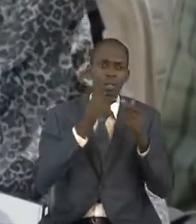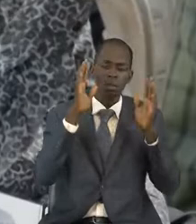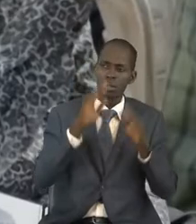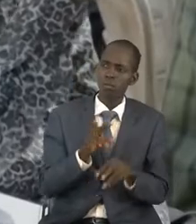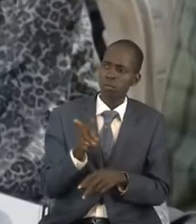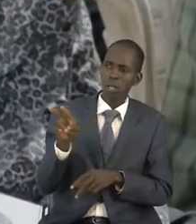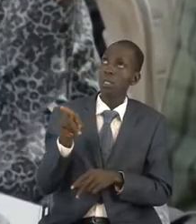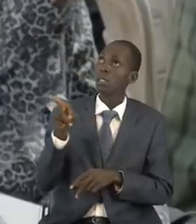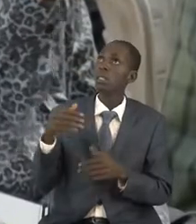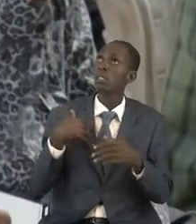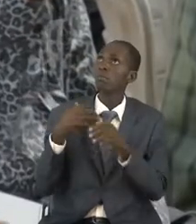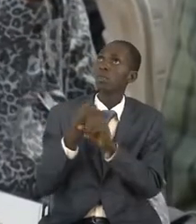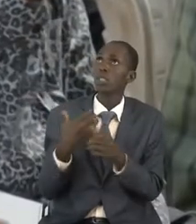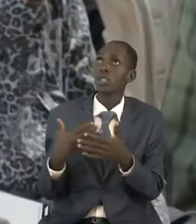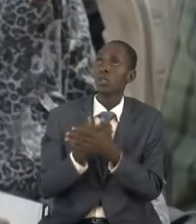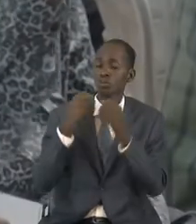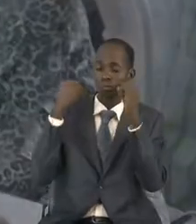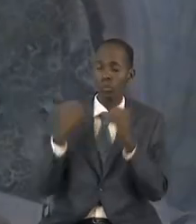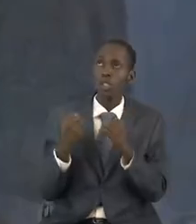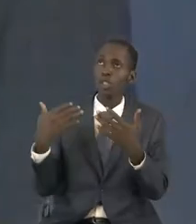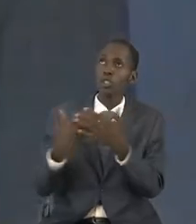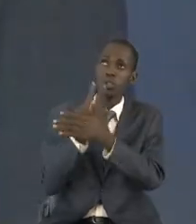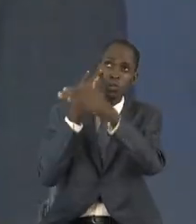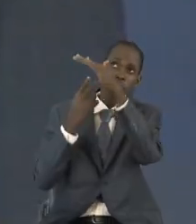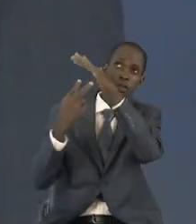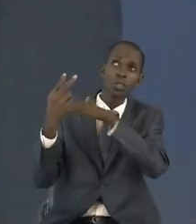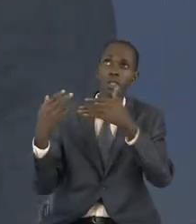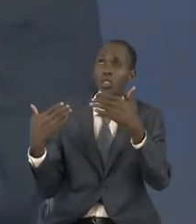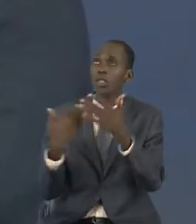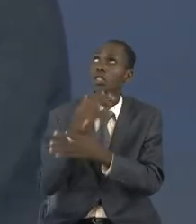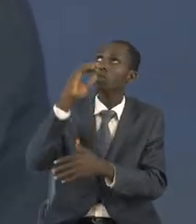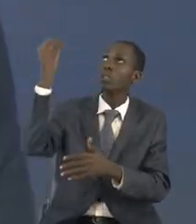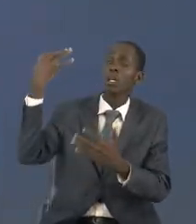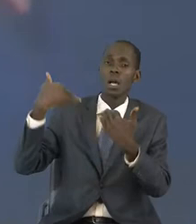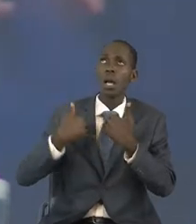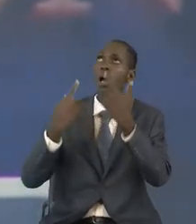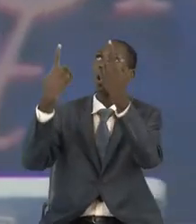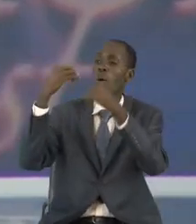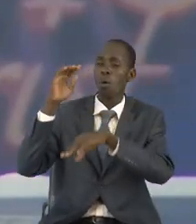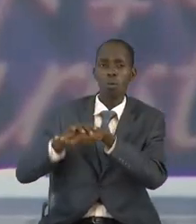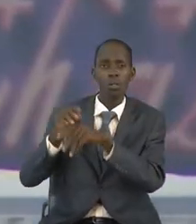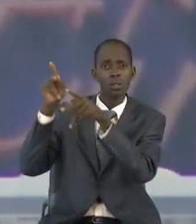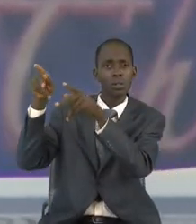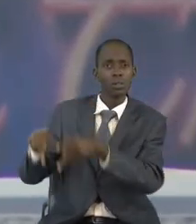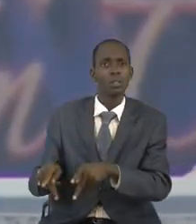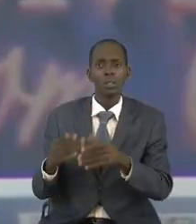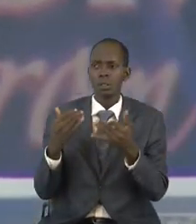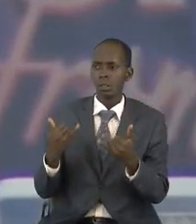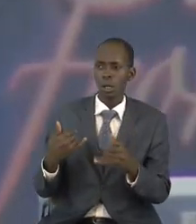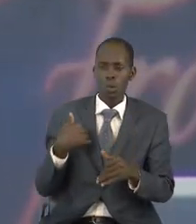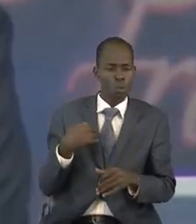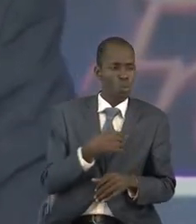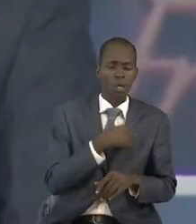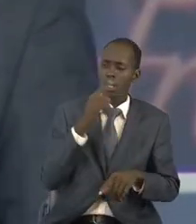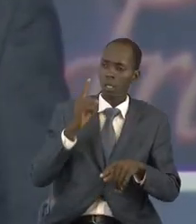a new vision, a new power, a new grace has come upon him. Looks like we cannot bottle